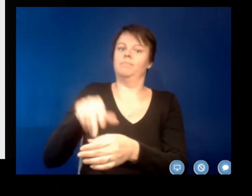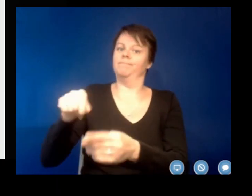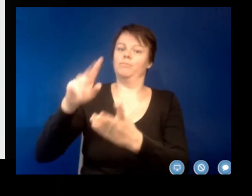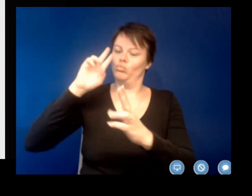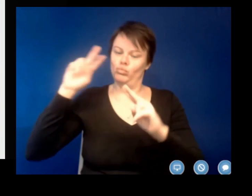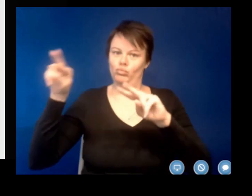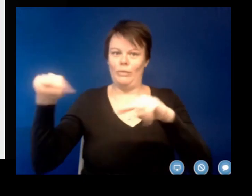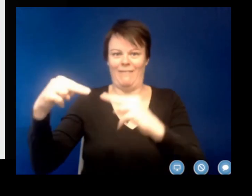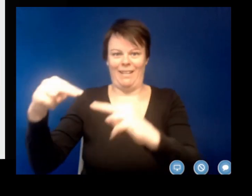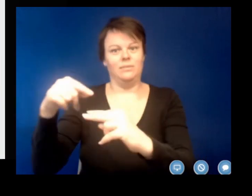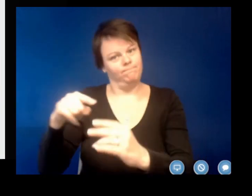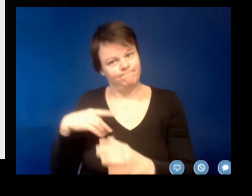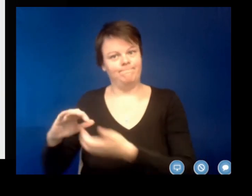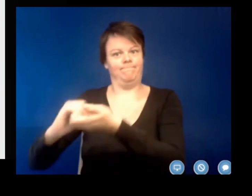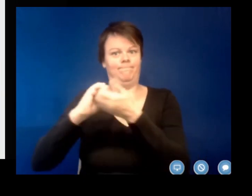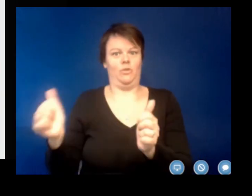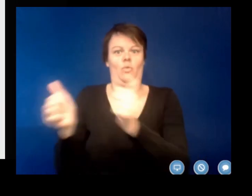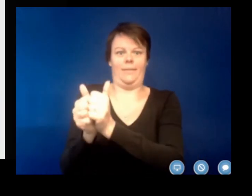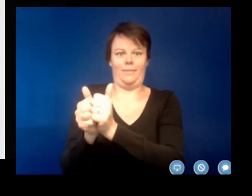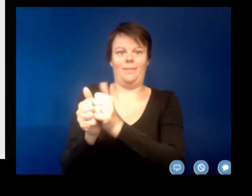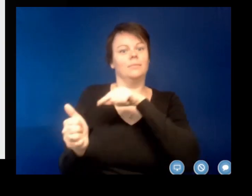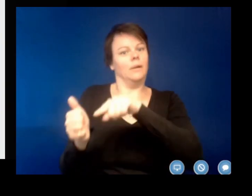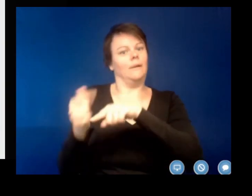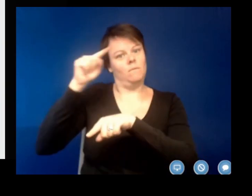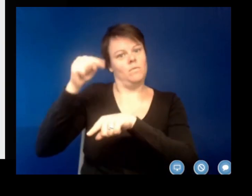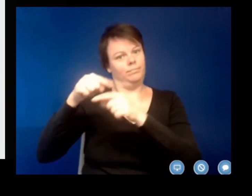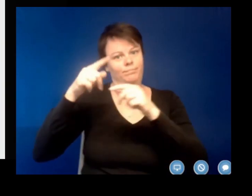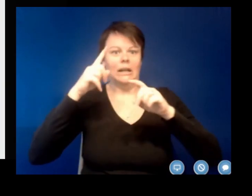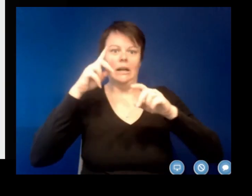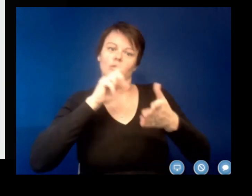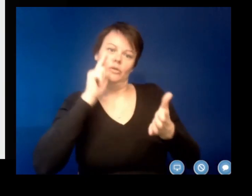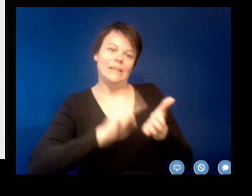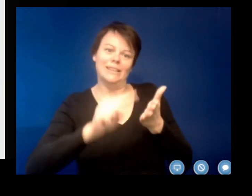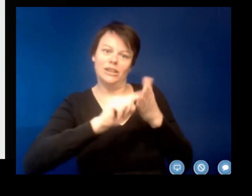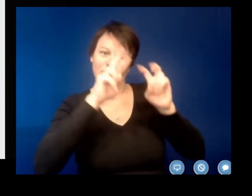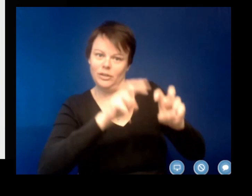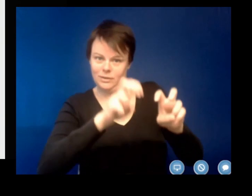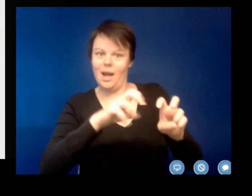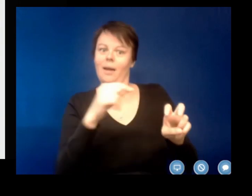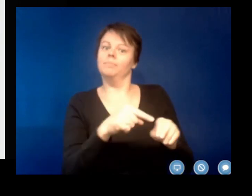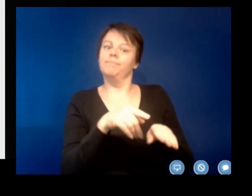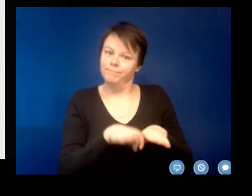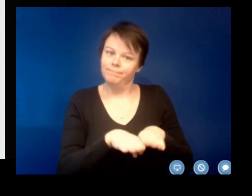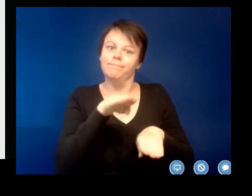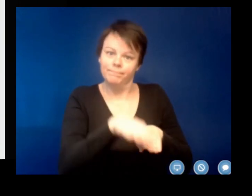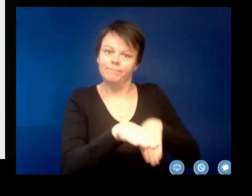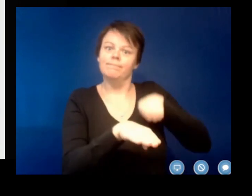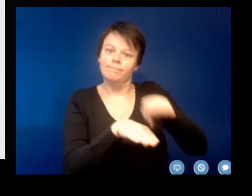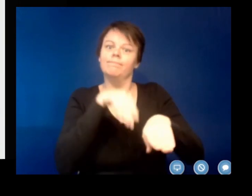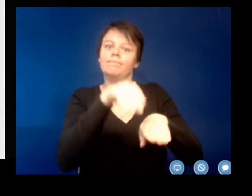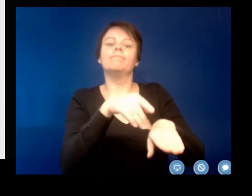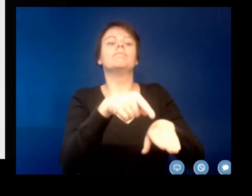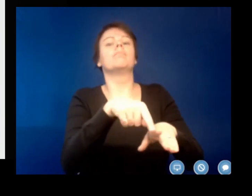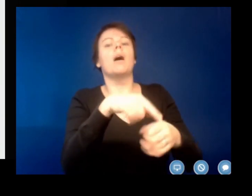together our research and going step by step further on. And I hope with this little contribution I